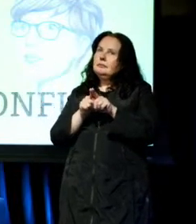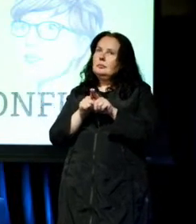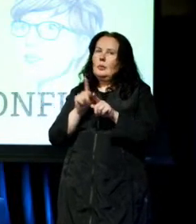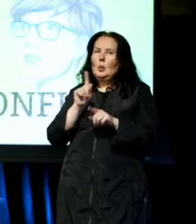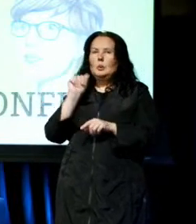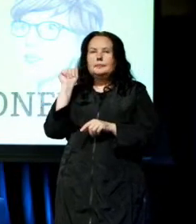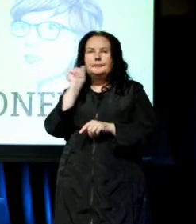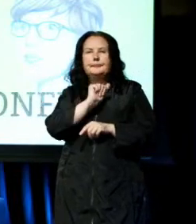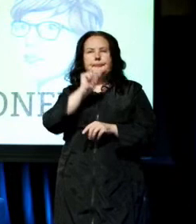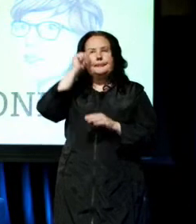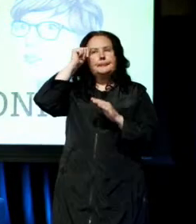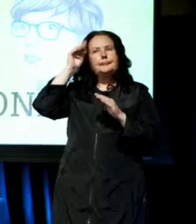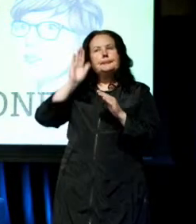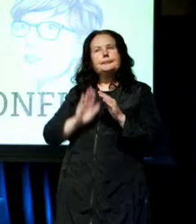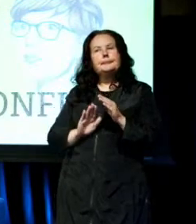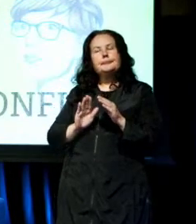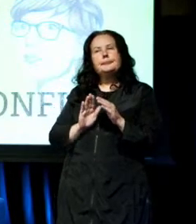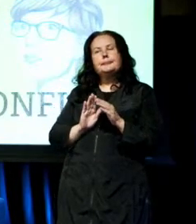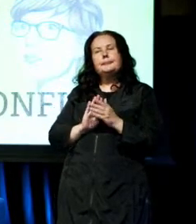what was your experience like?